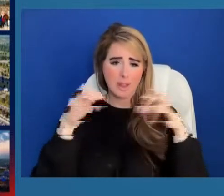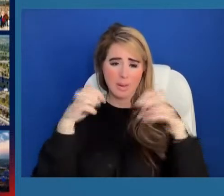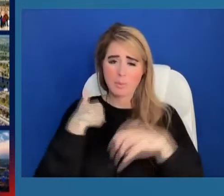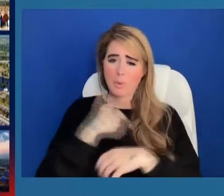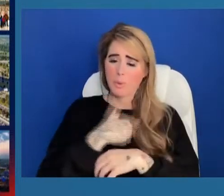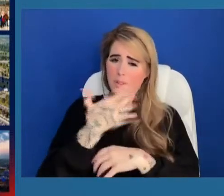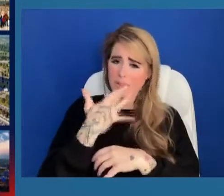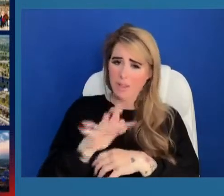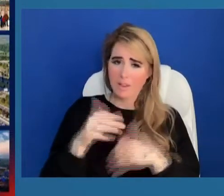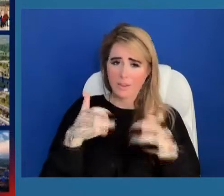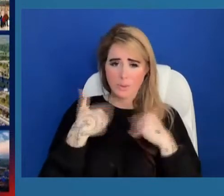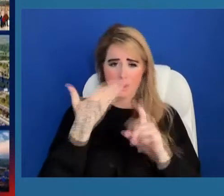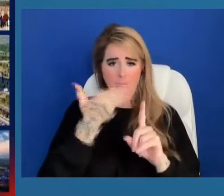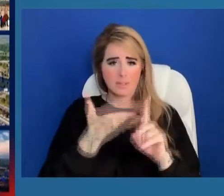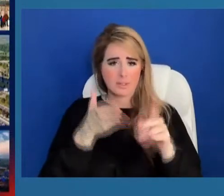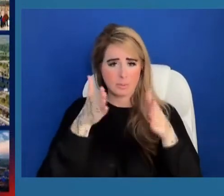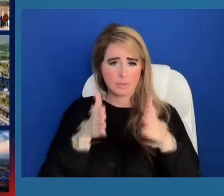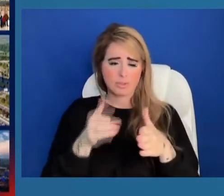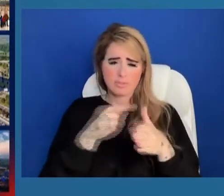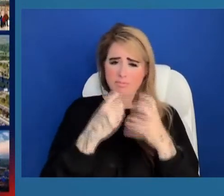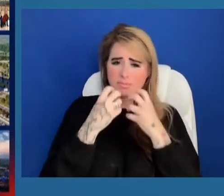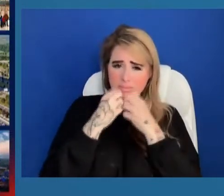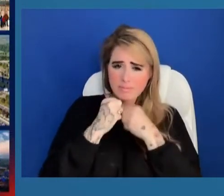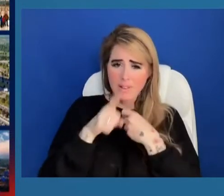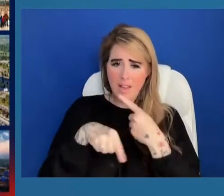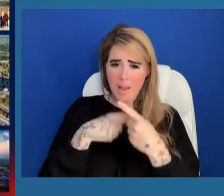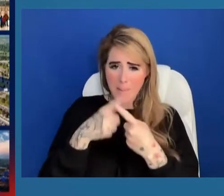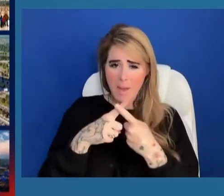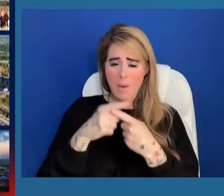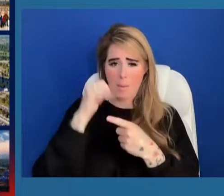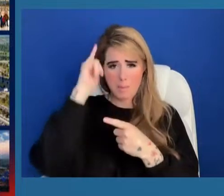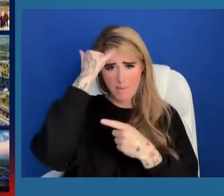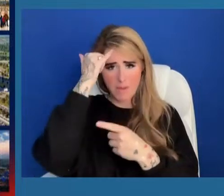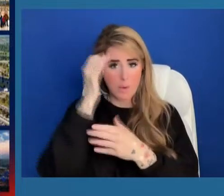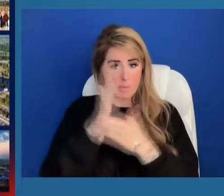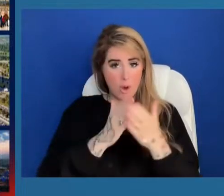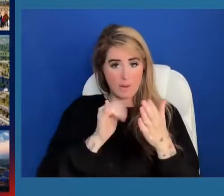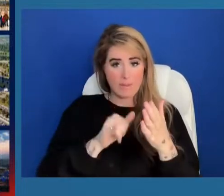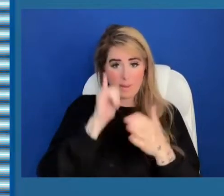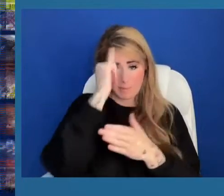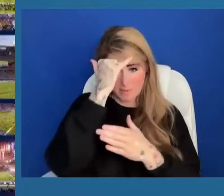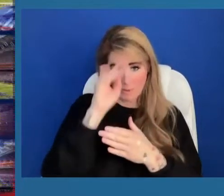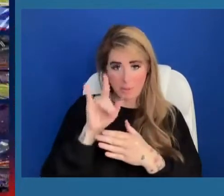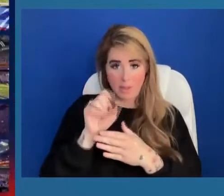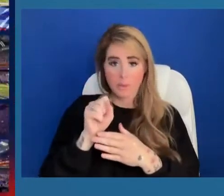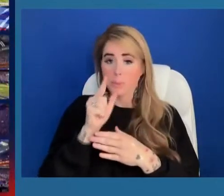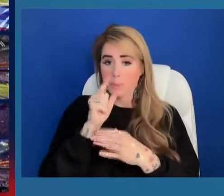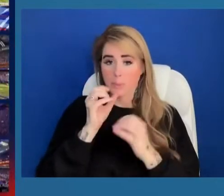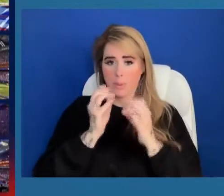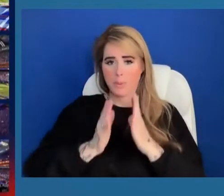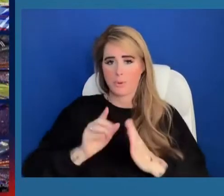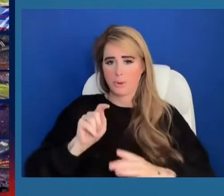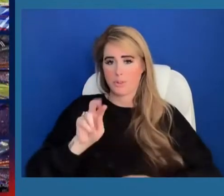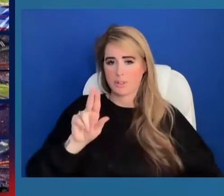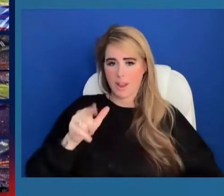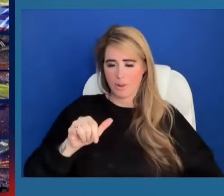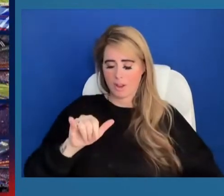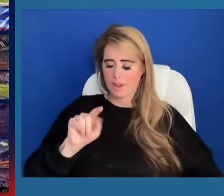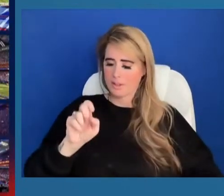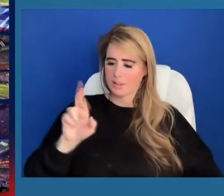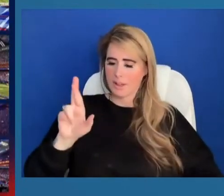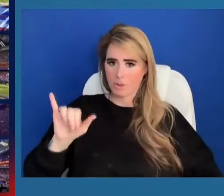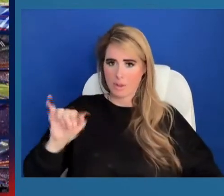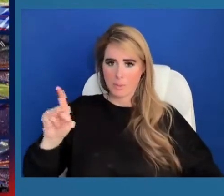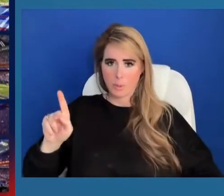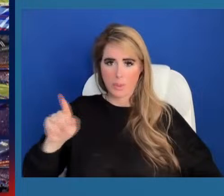to have that cares about the Buffalo part of the Buffalo Bills. It's our owner, Terry Pegula. Terry has been the owner